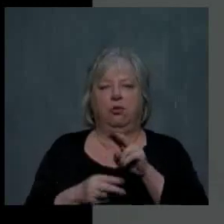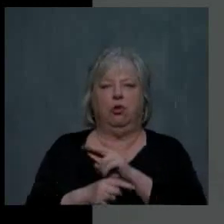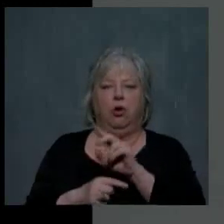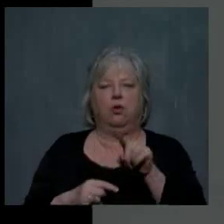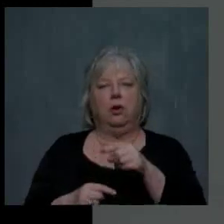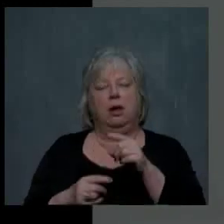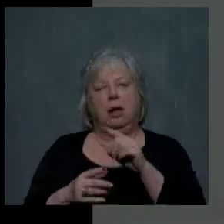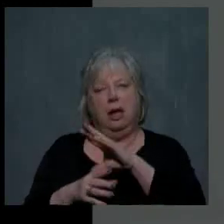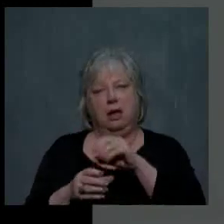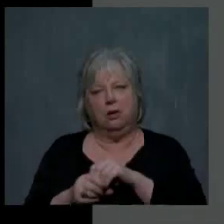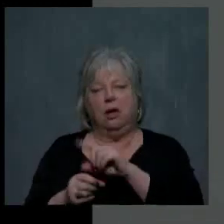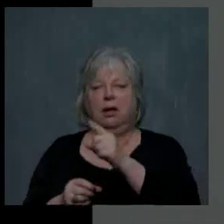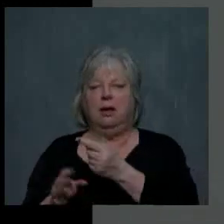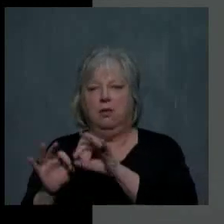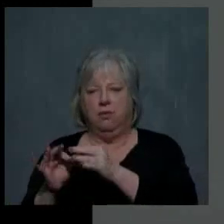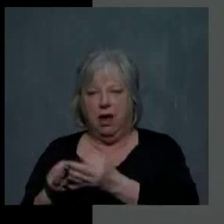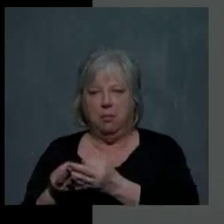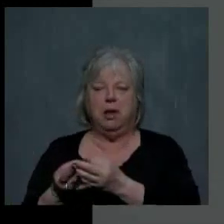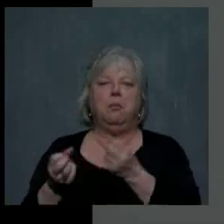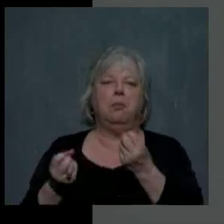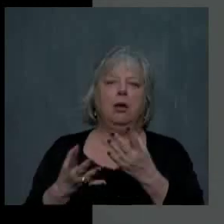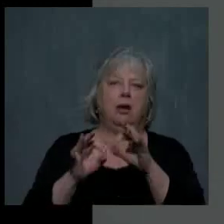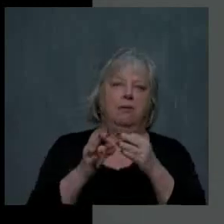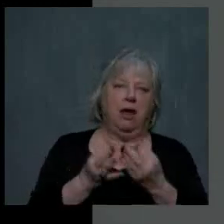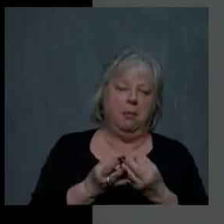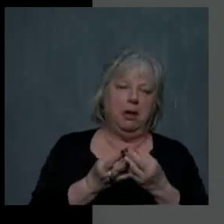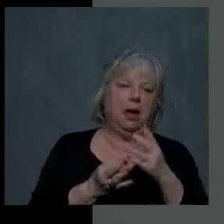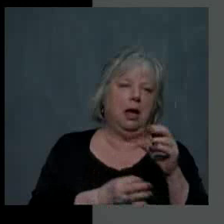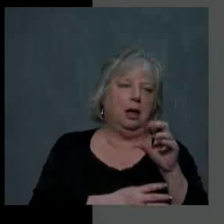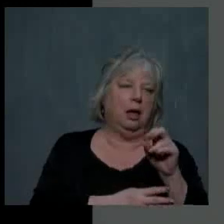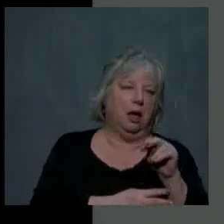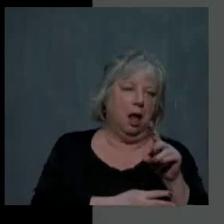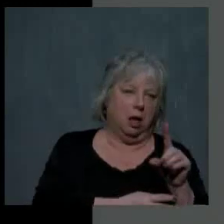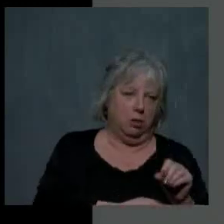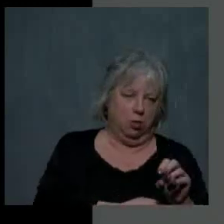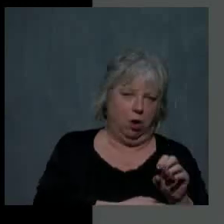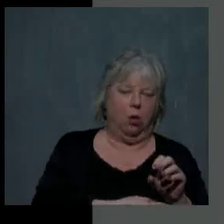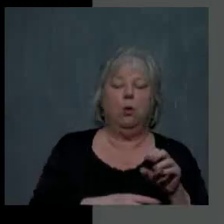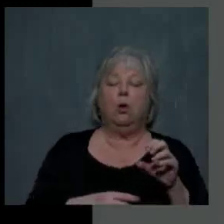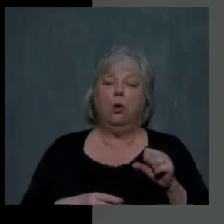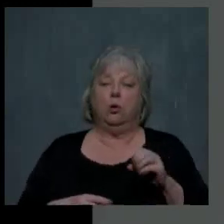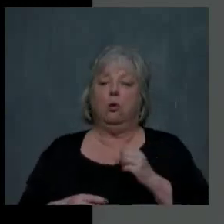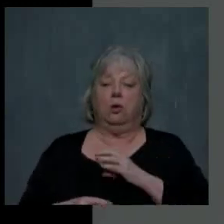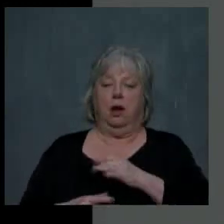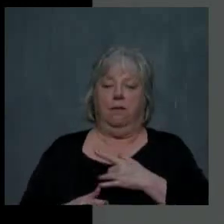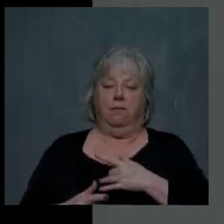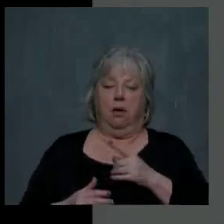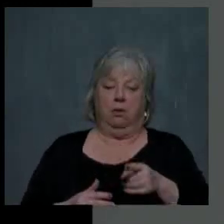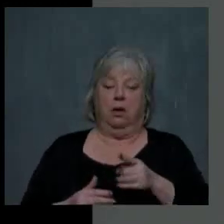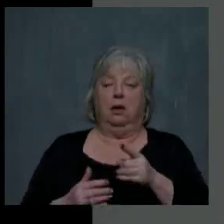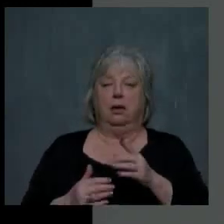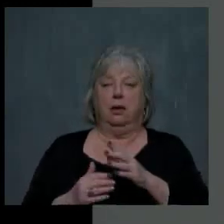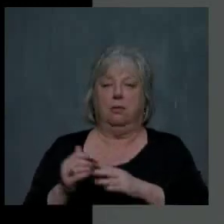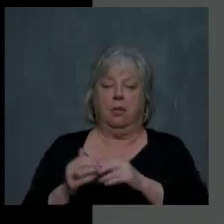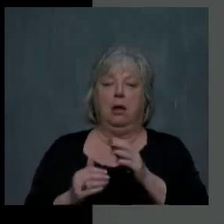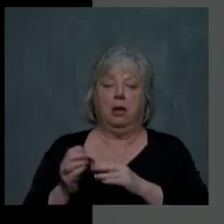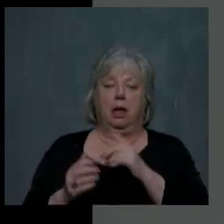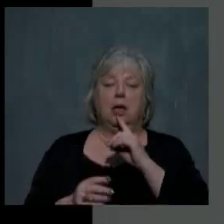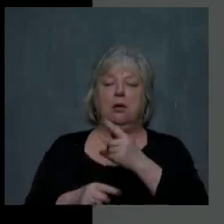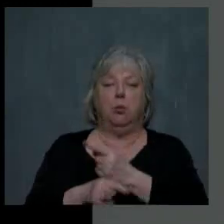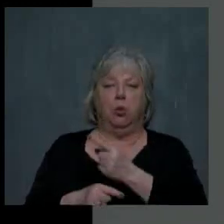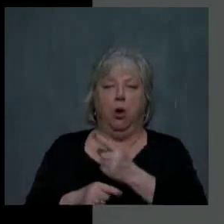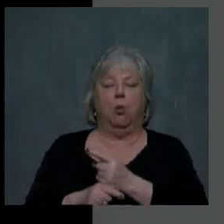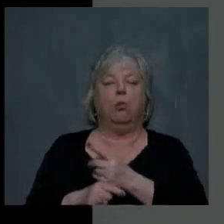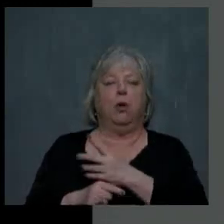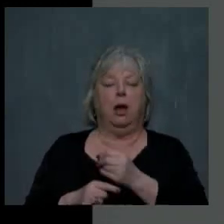single-family, multifamily, and condominium housing. Staff feels the development of the subdivision as proposed is appropriate, and staff does recommend approval of the